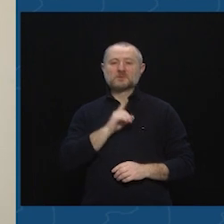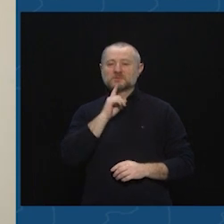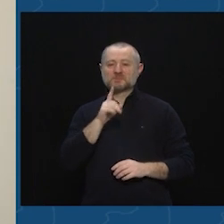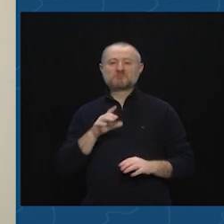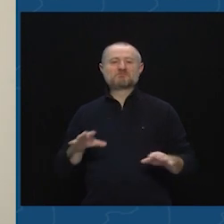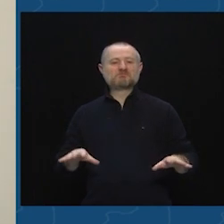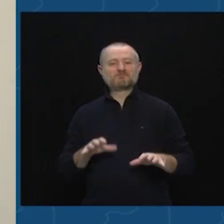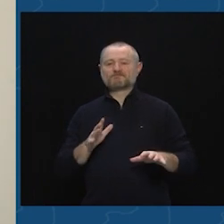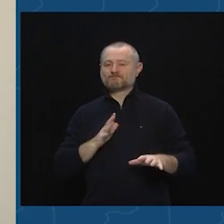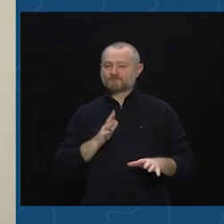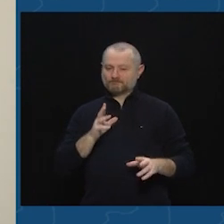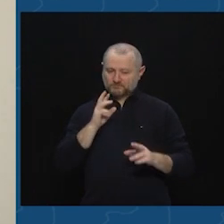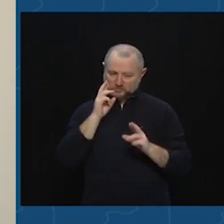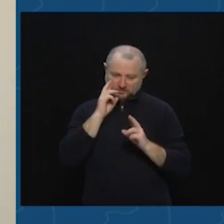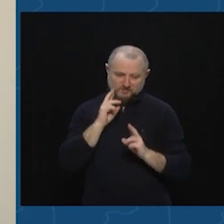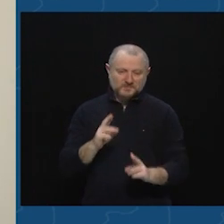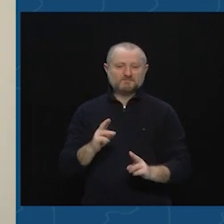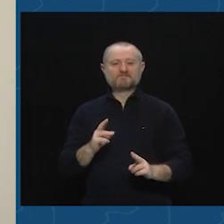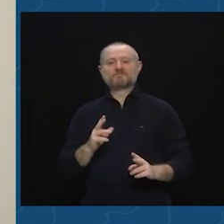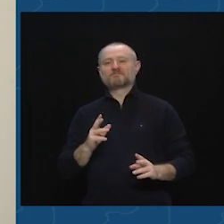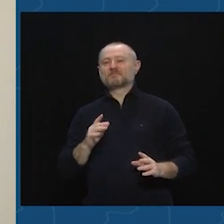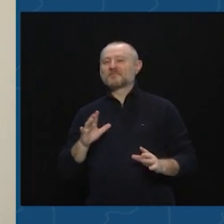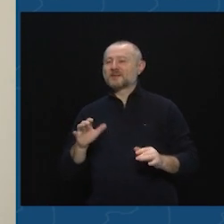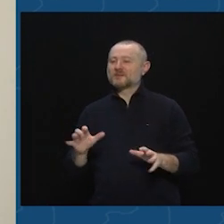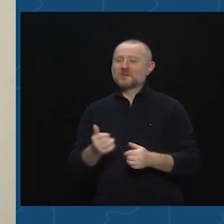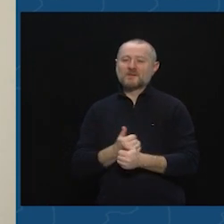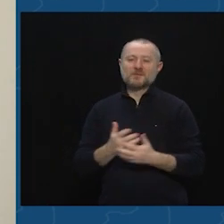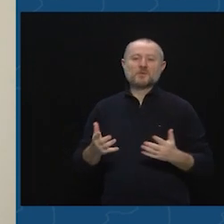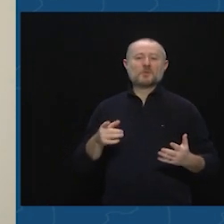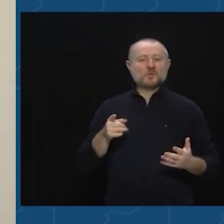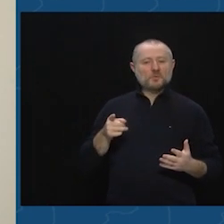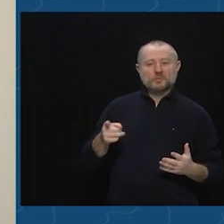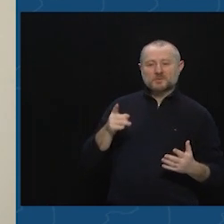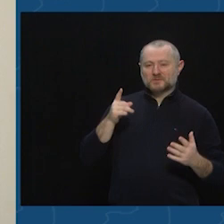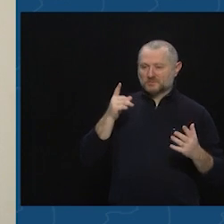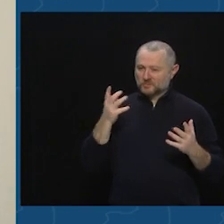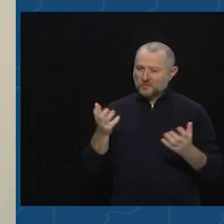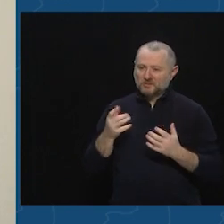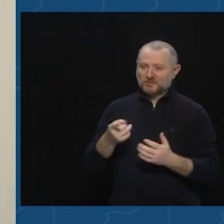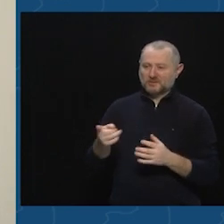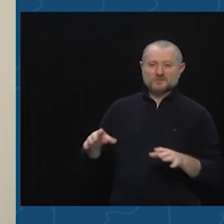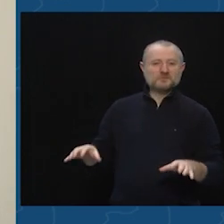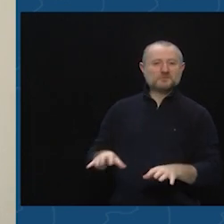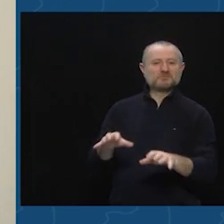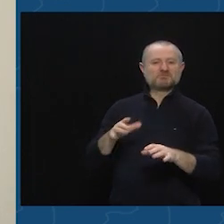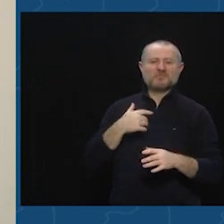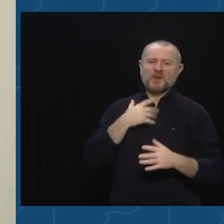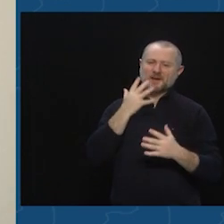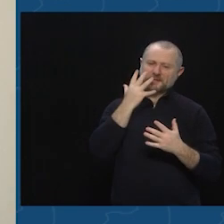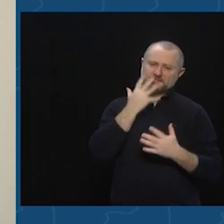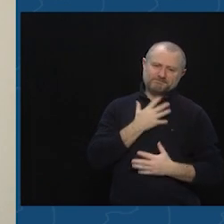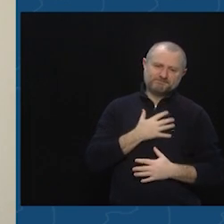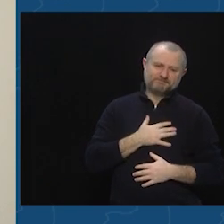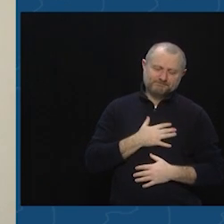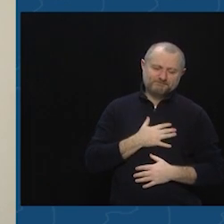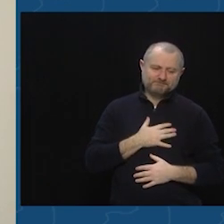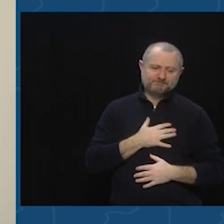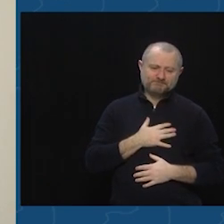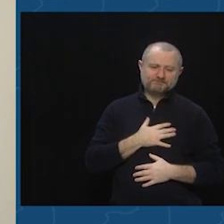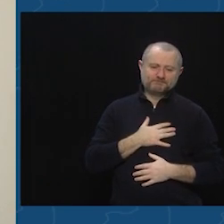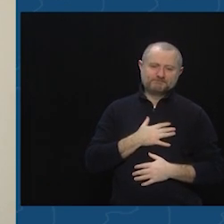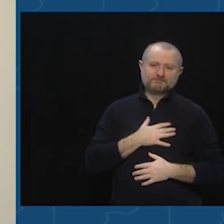would want them to do in a situation like that. And so it's very unfortunate that a legal